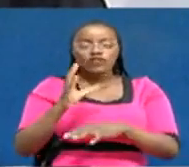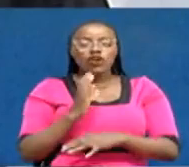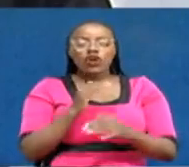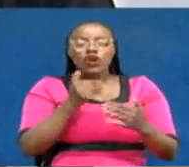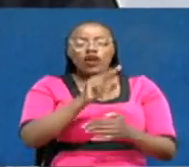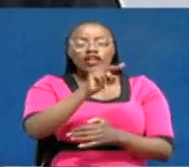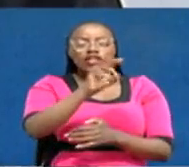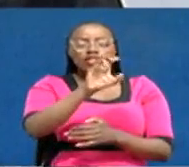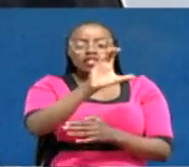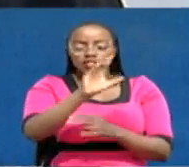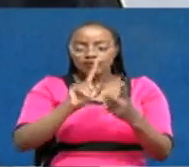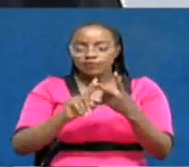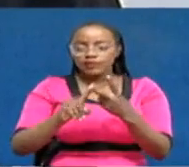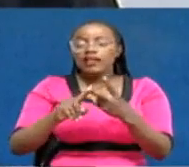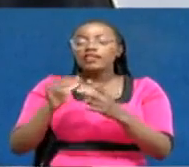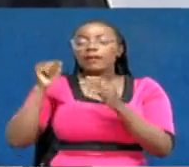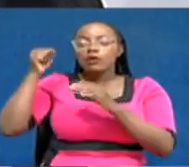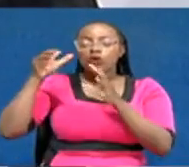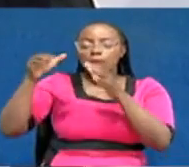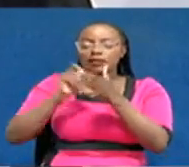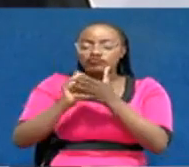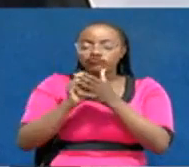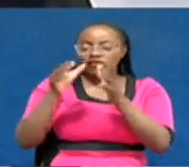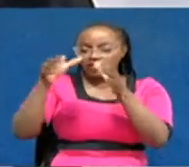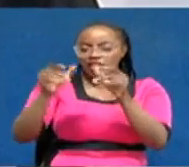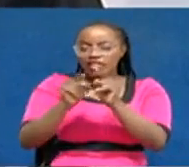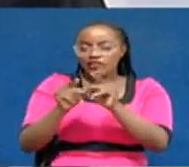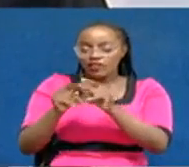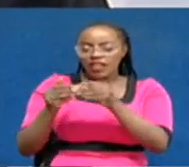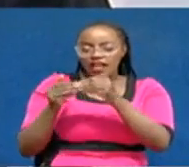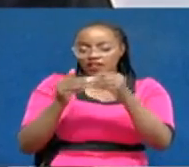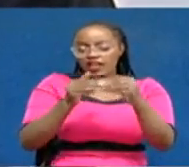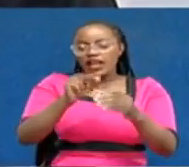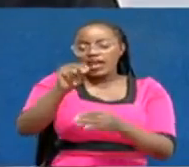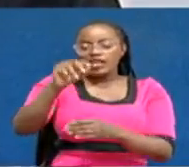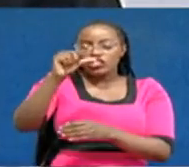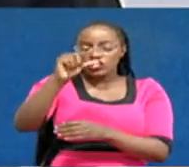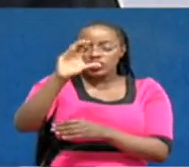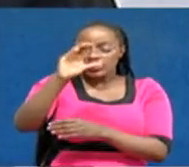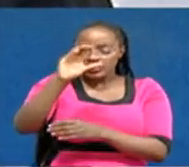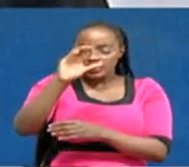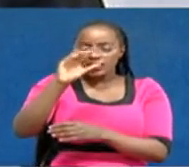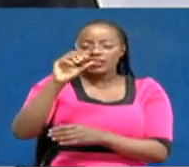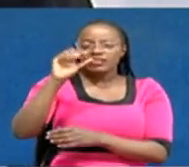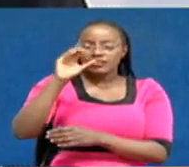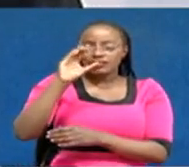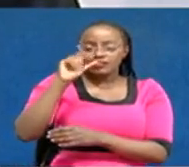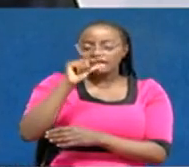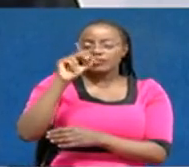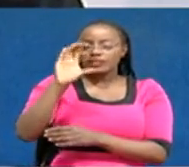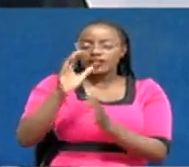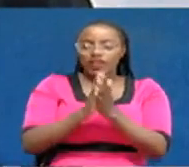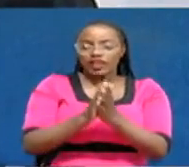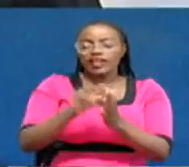or the NEC, the Party Secretariat, the National Governing Council, or the NGC, and the National Delegates